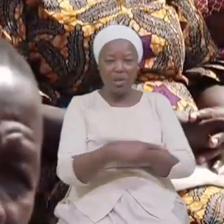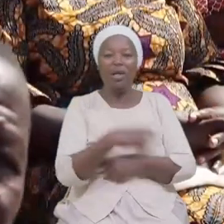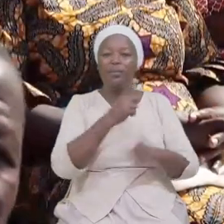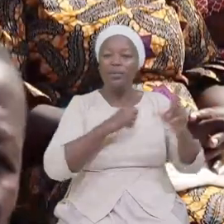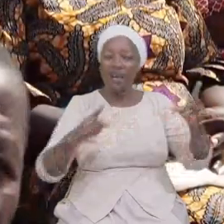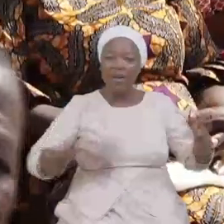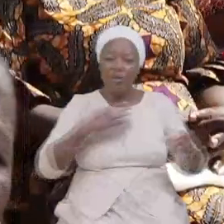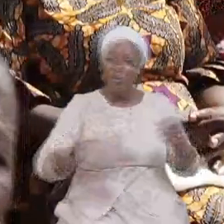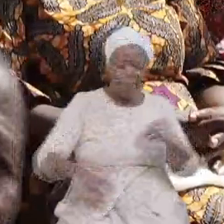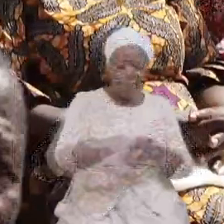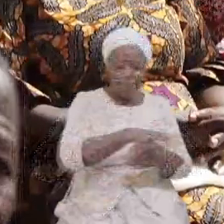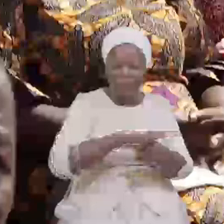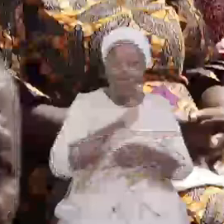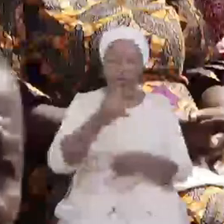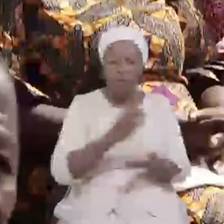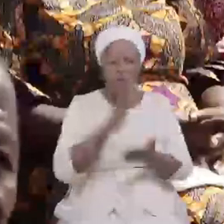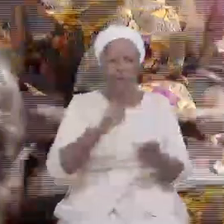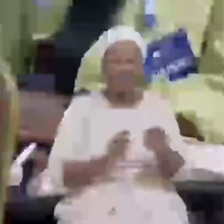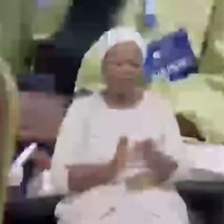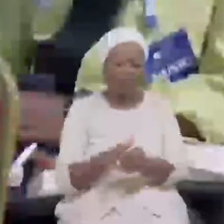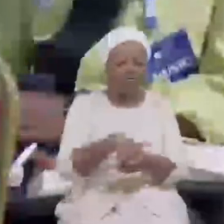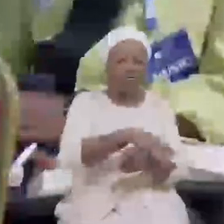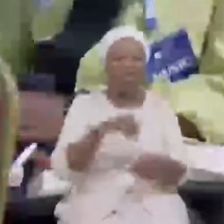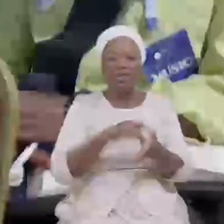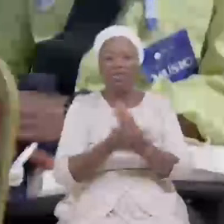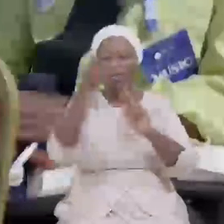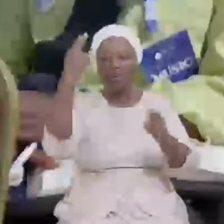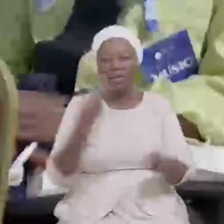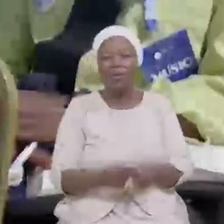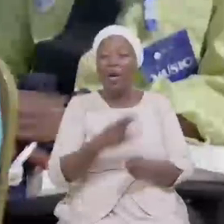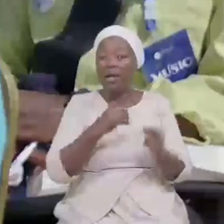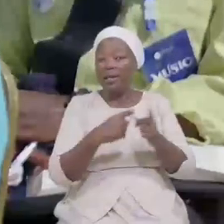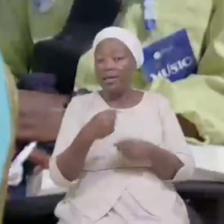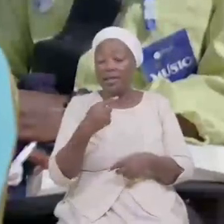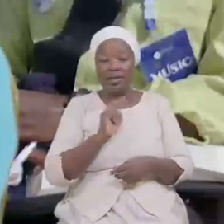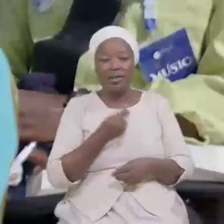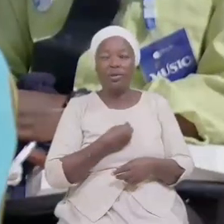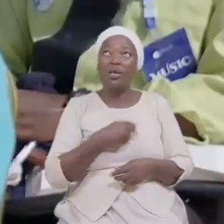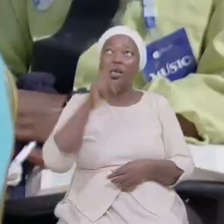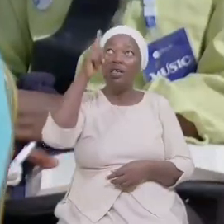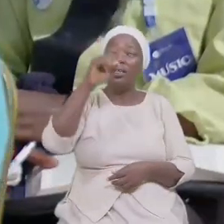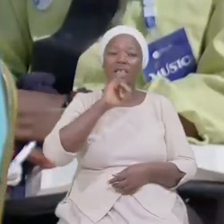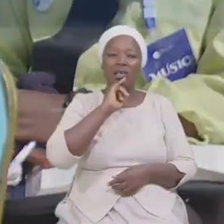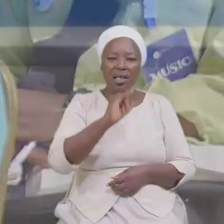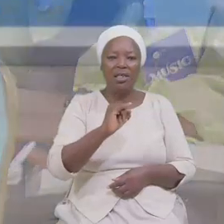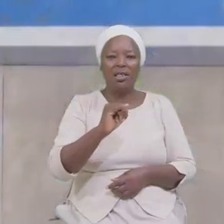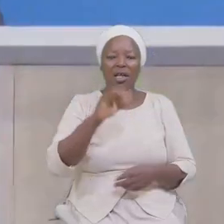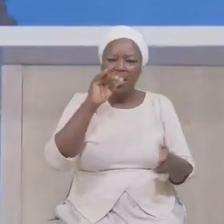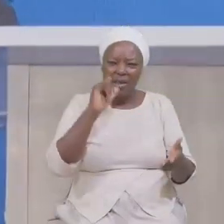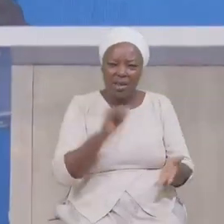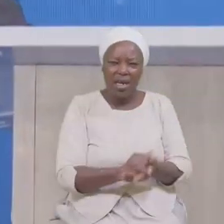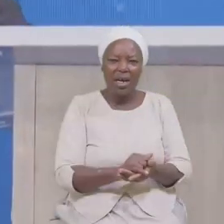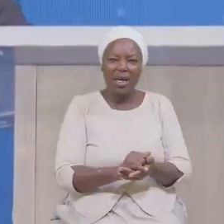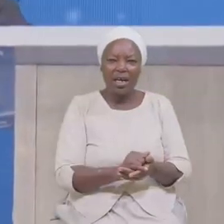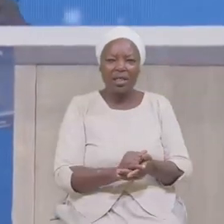to overflowing in Jesus' name. And so he tells us that he is that